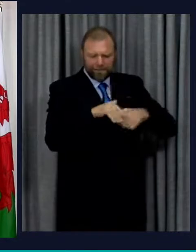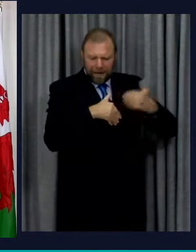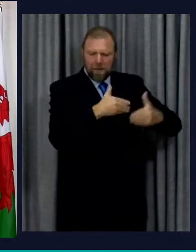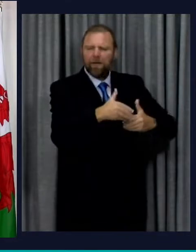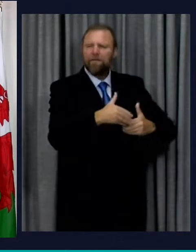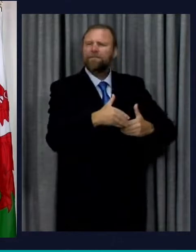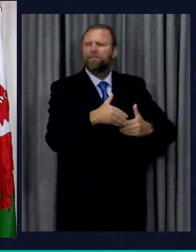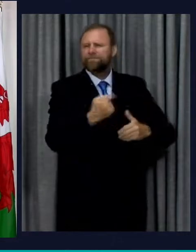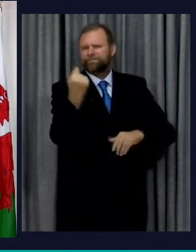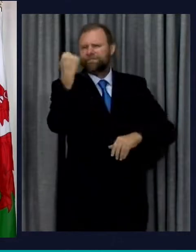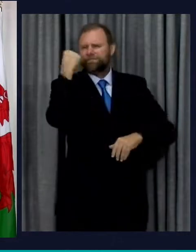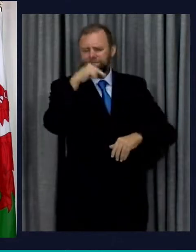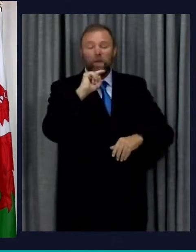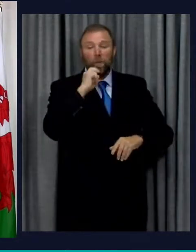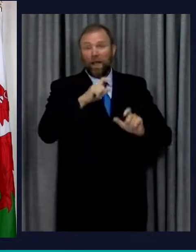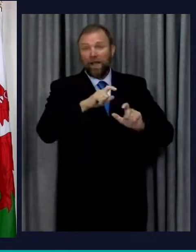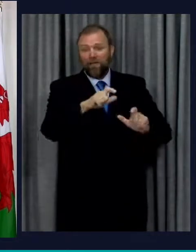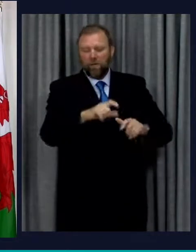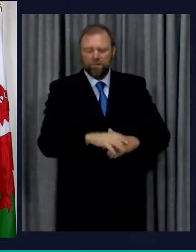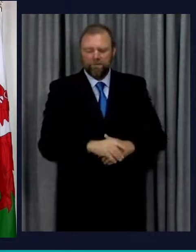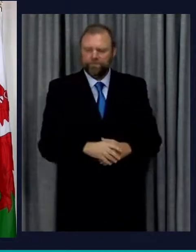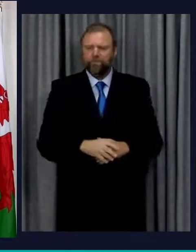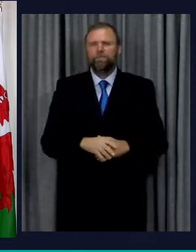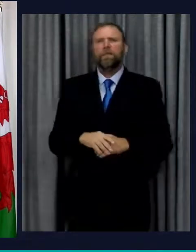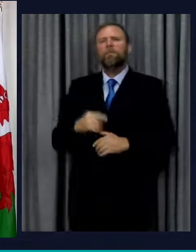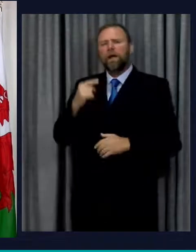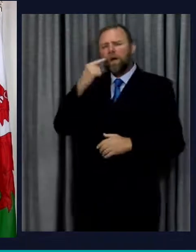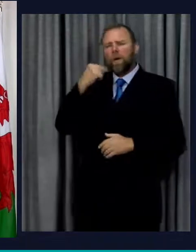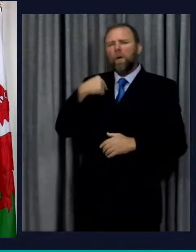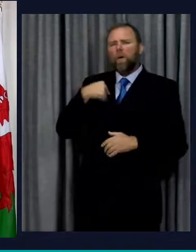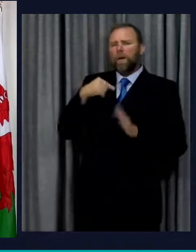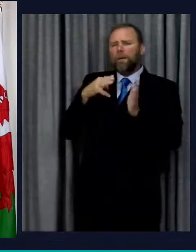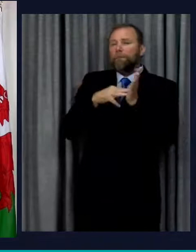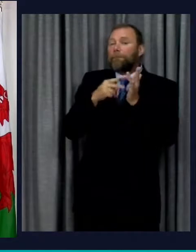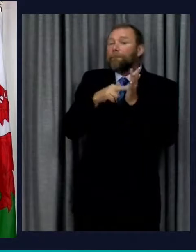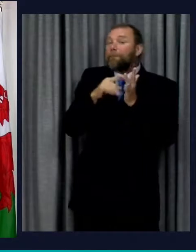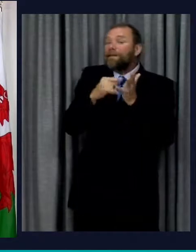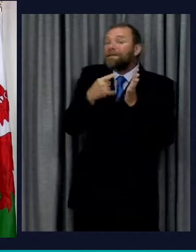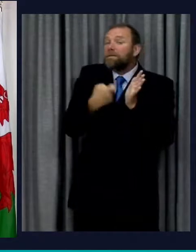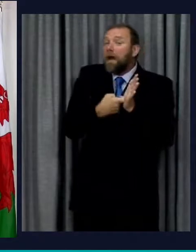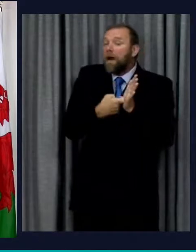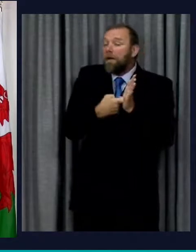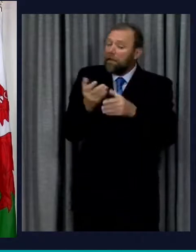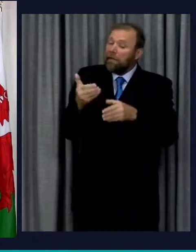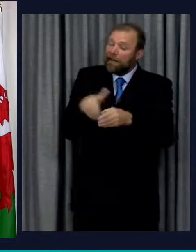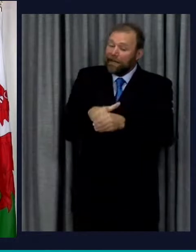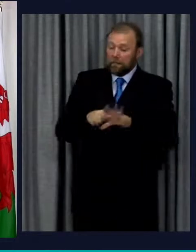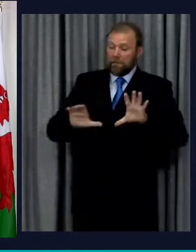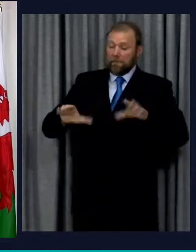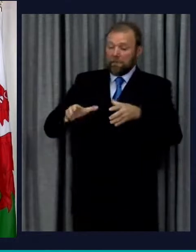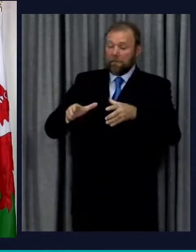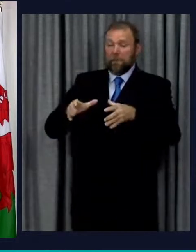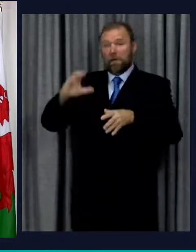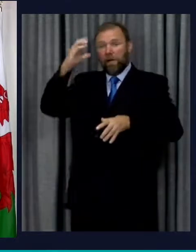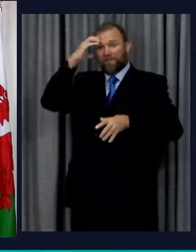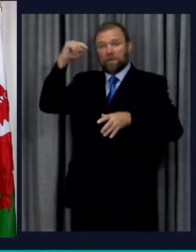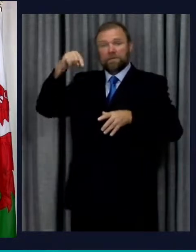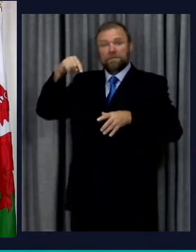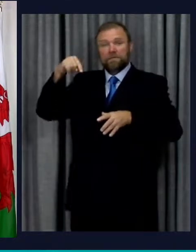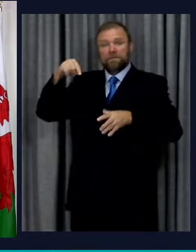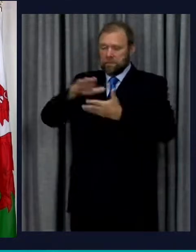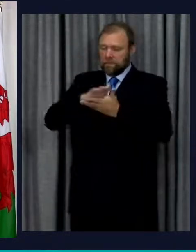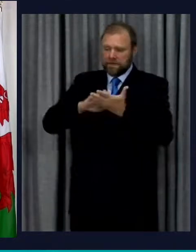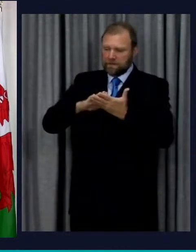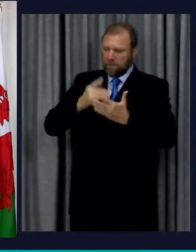health minister, I never forgot that I was a minister in a government and not simply existing on my own in a different place. And as a health minister, I